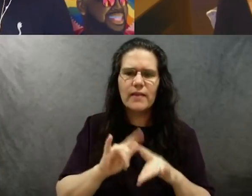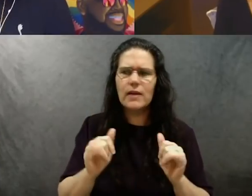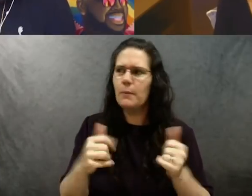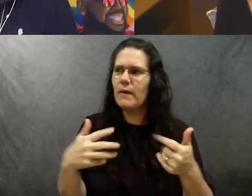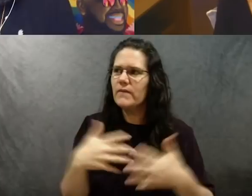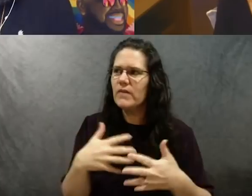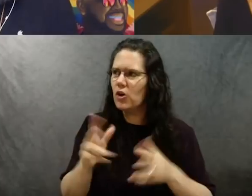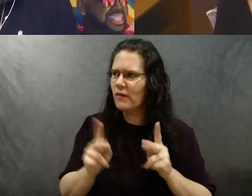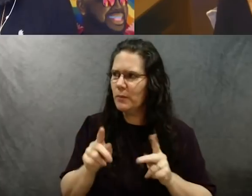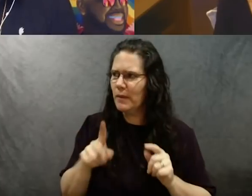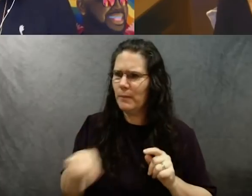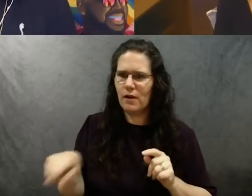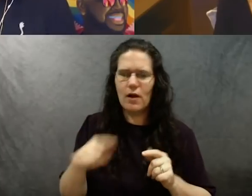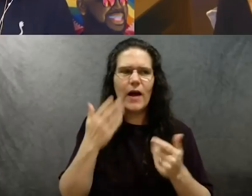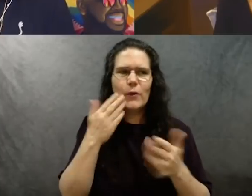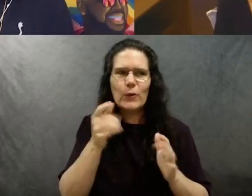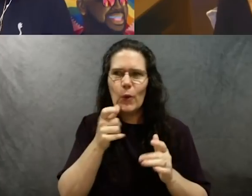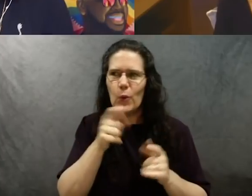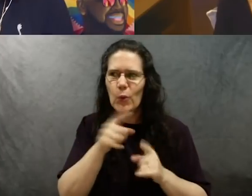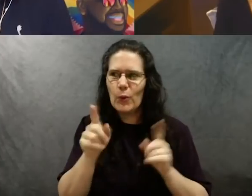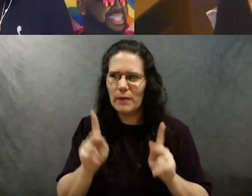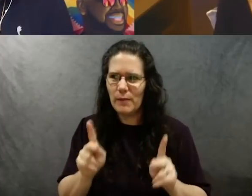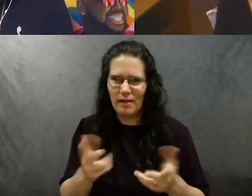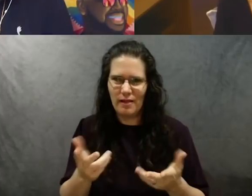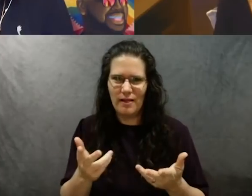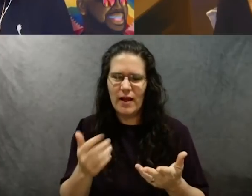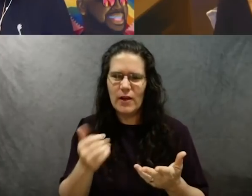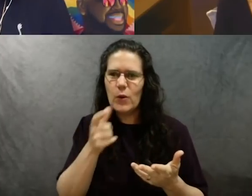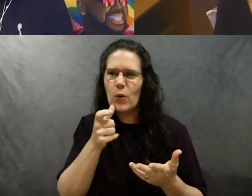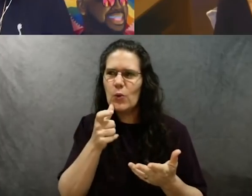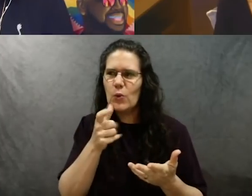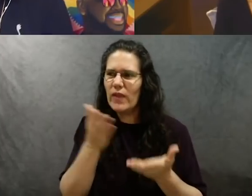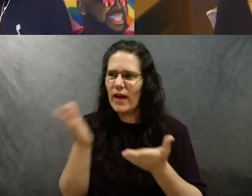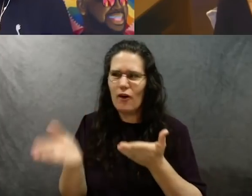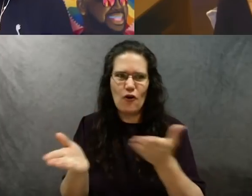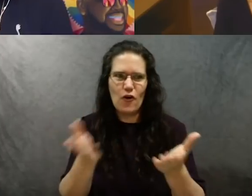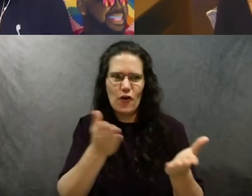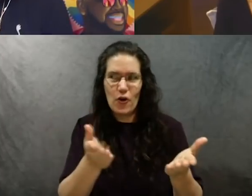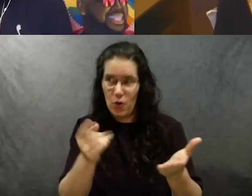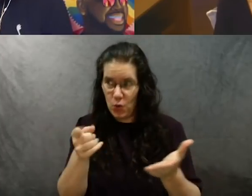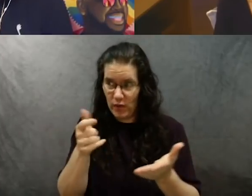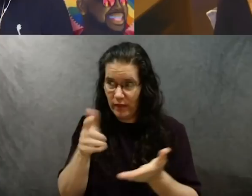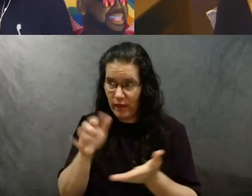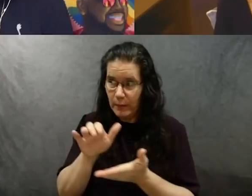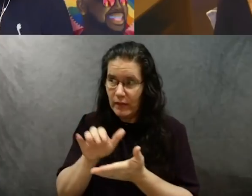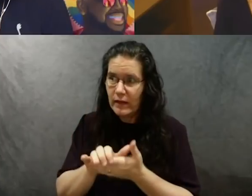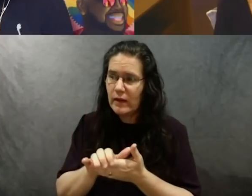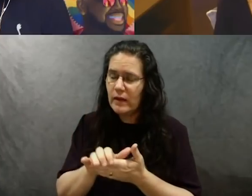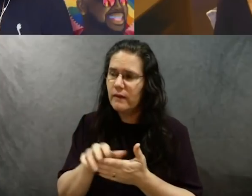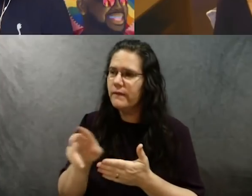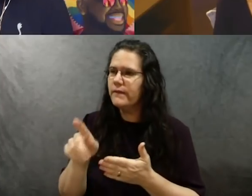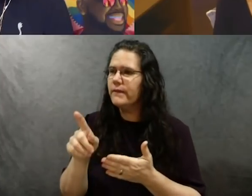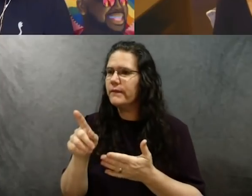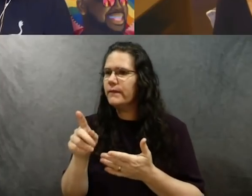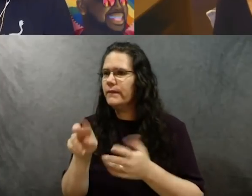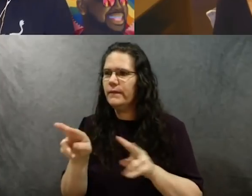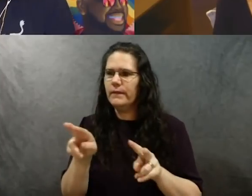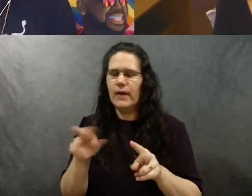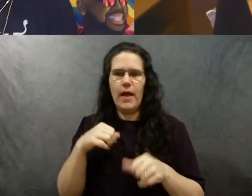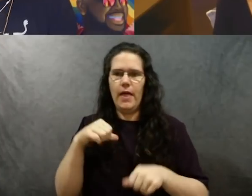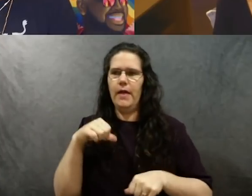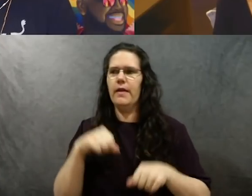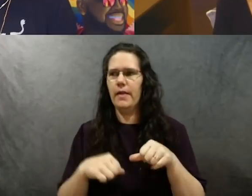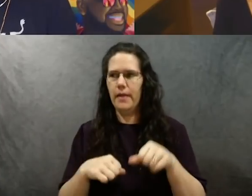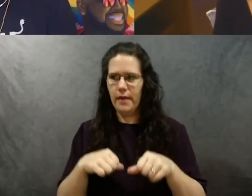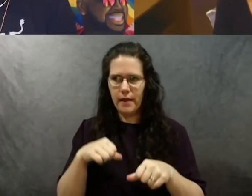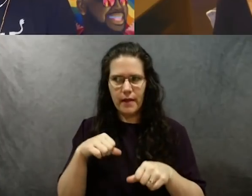who people are. I don't know what they think. You know, I don't know what they believe. You know, and so I